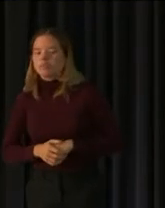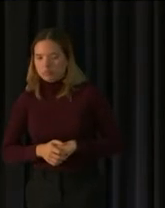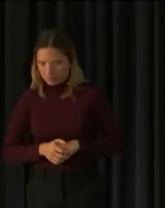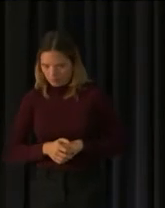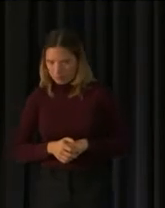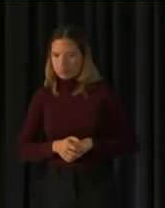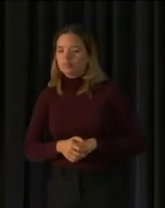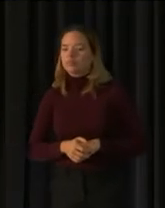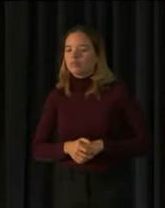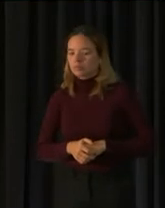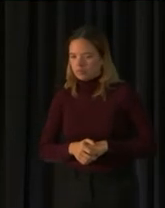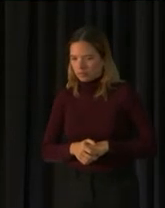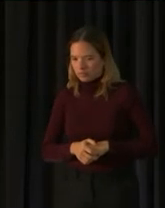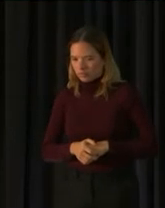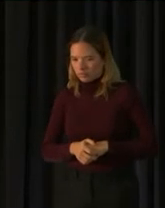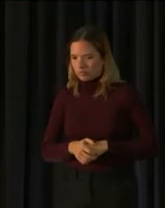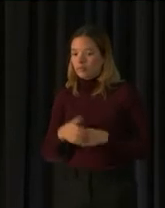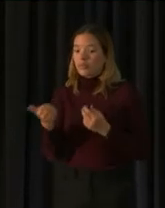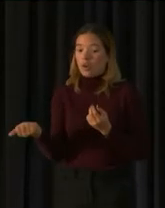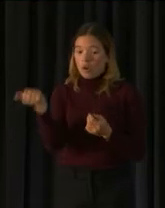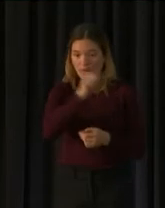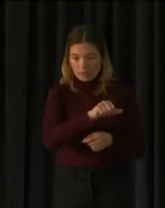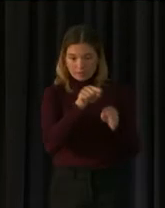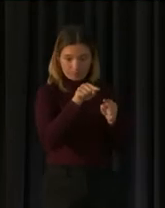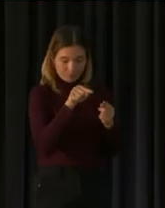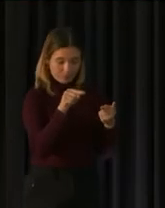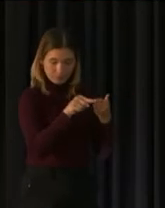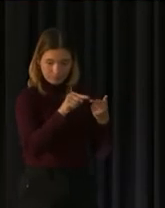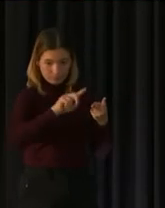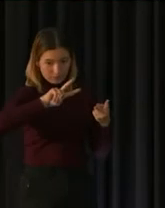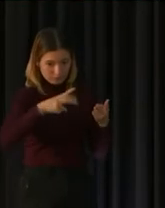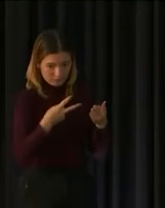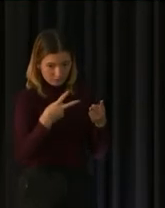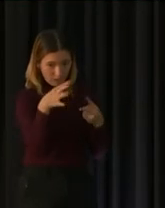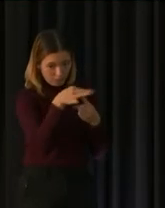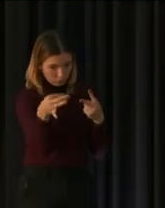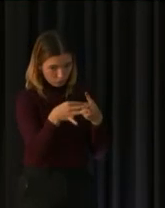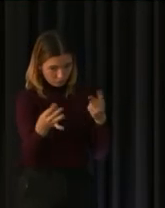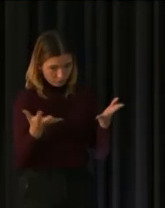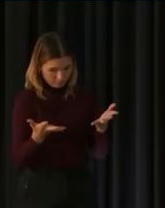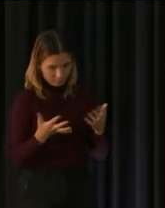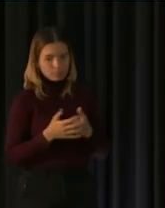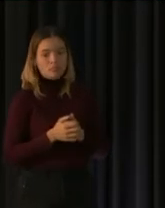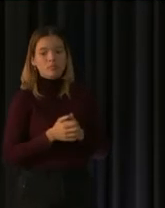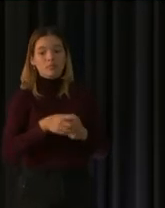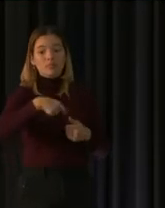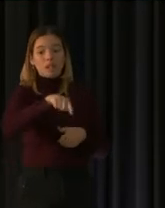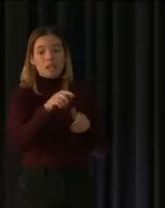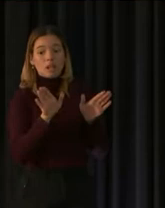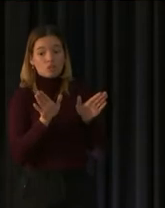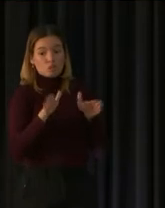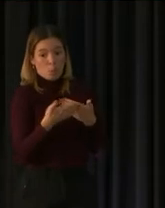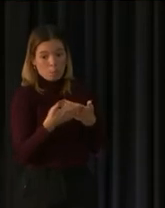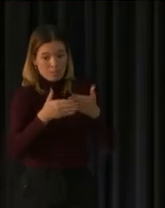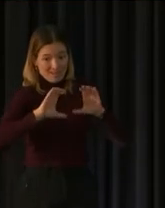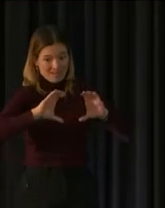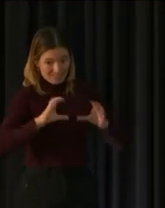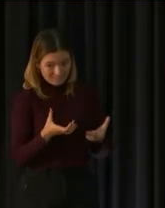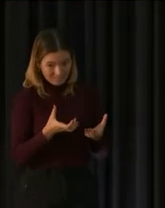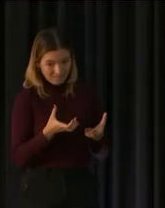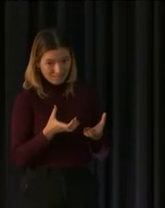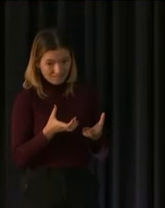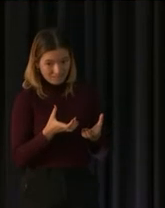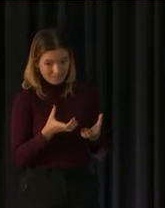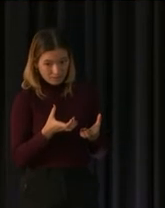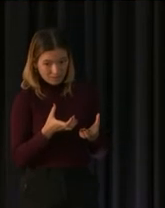on that. So there are two options. Option one, which is A, is the room is technically arranged in 3 feet socially